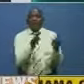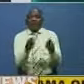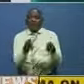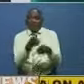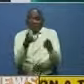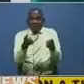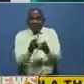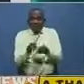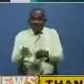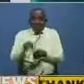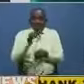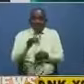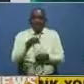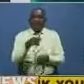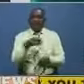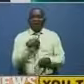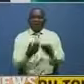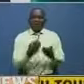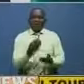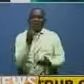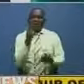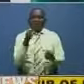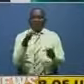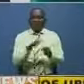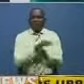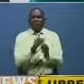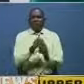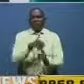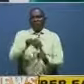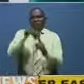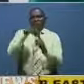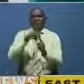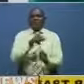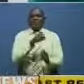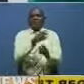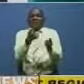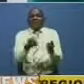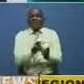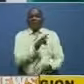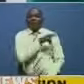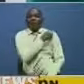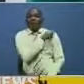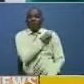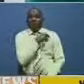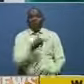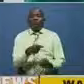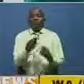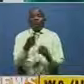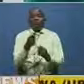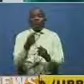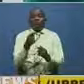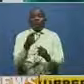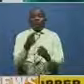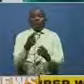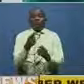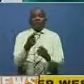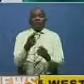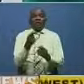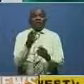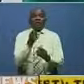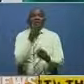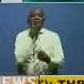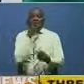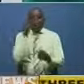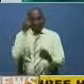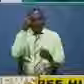country to have at least one fully equipped state-of-the-art district hospital in the next 24 hours. For President Akufo-Addo,